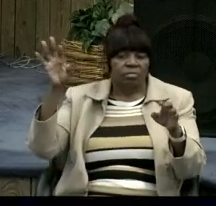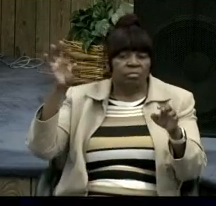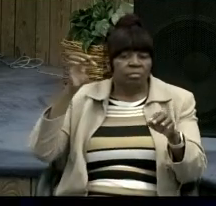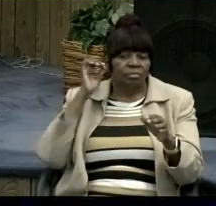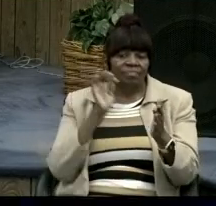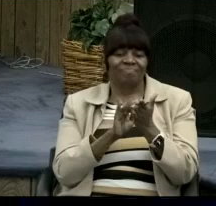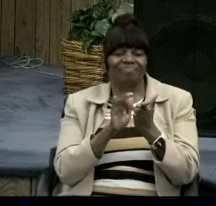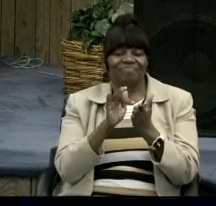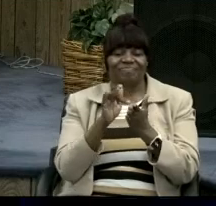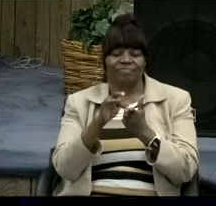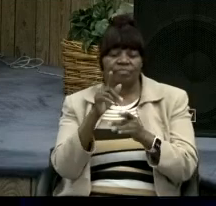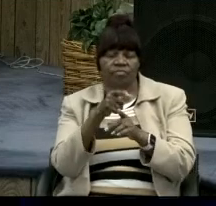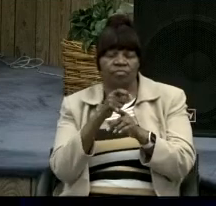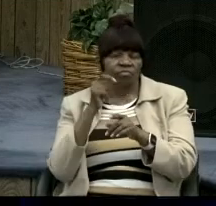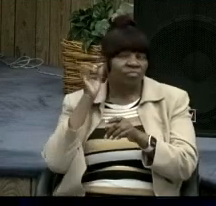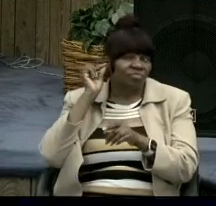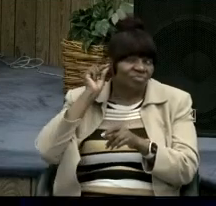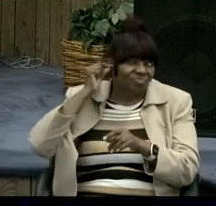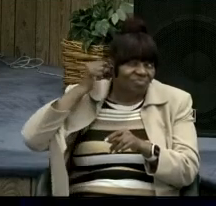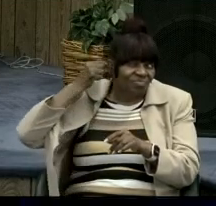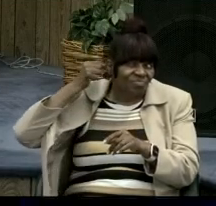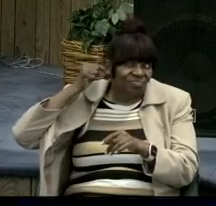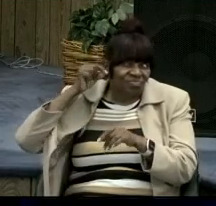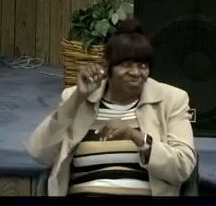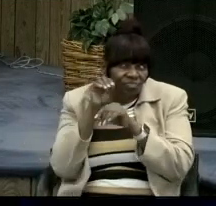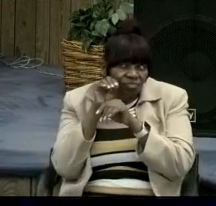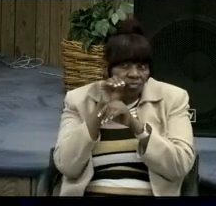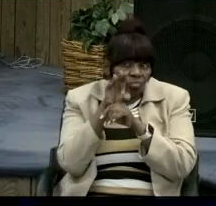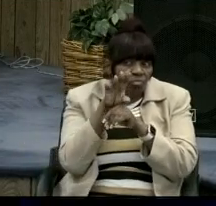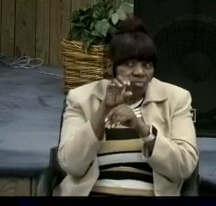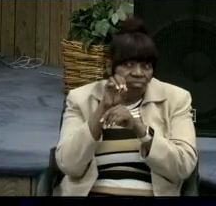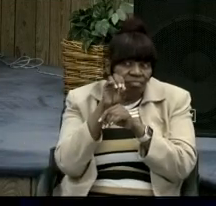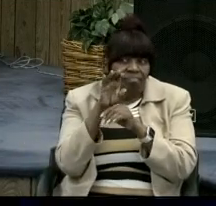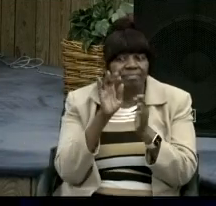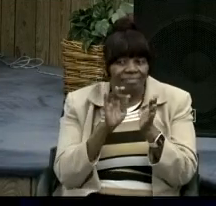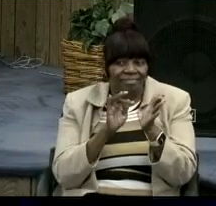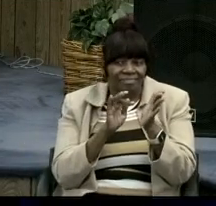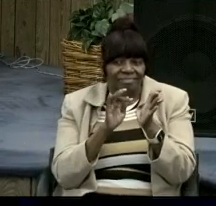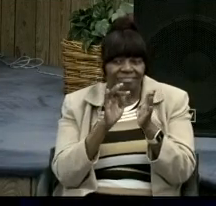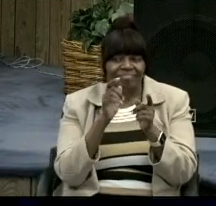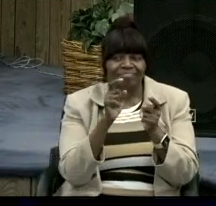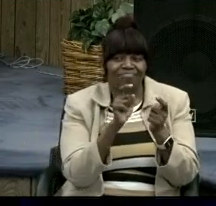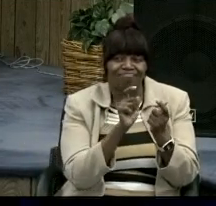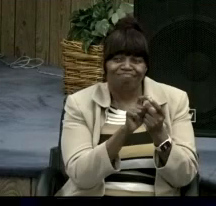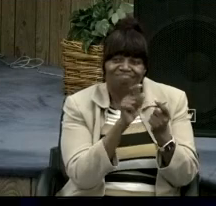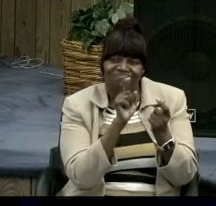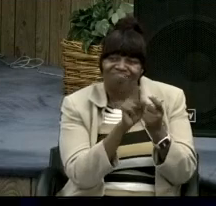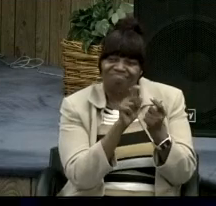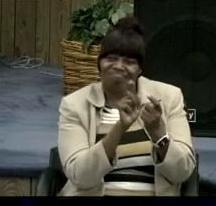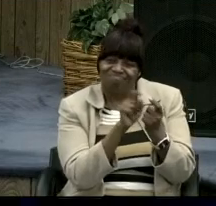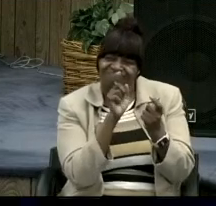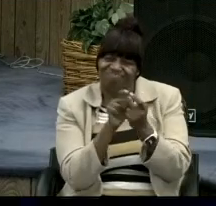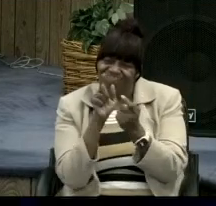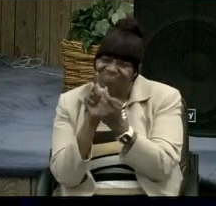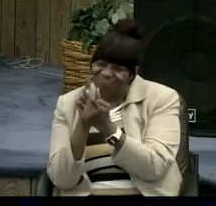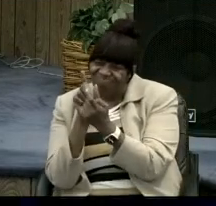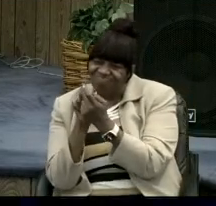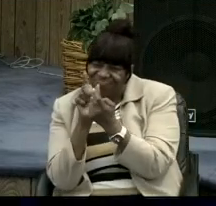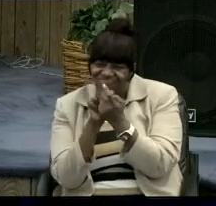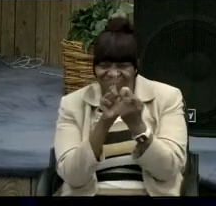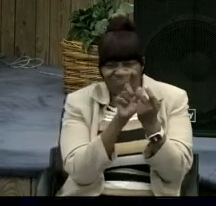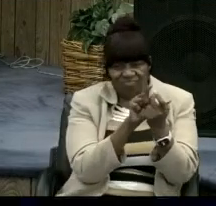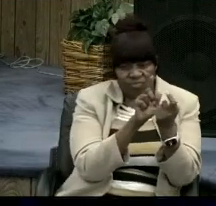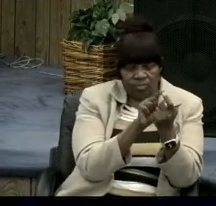the message from the eardrum, and they're sending Morse code to your inner ear. Tap, tap, tap, tap,